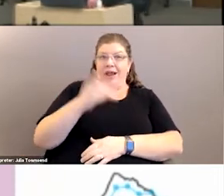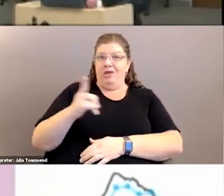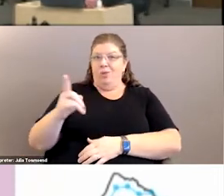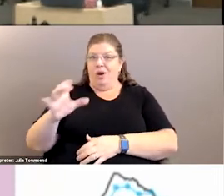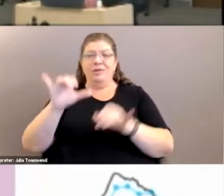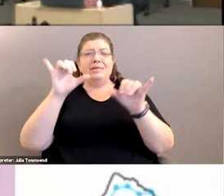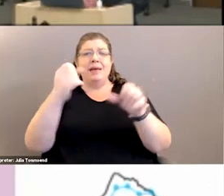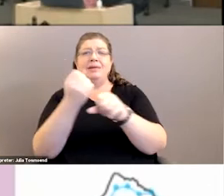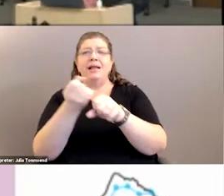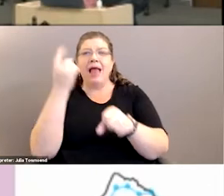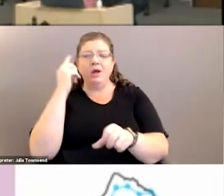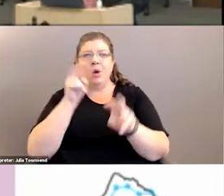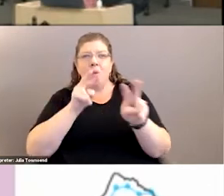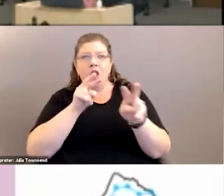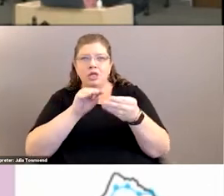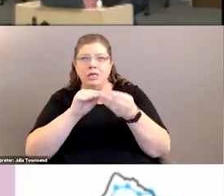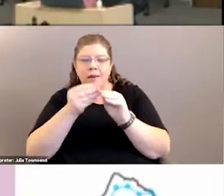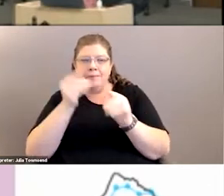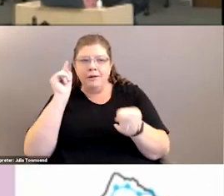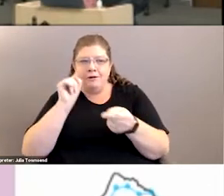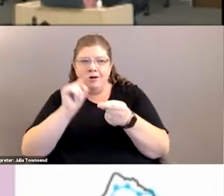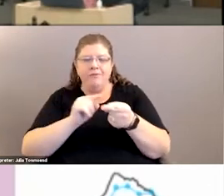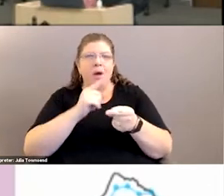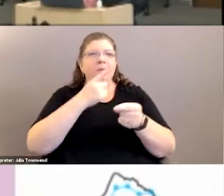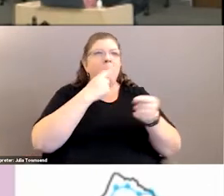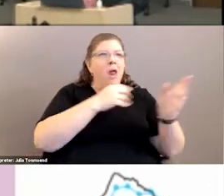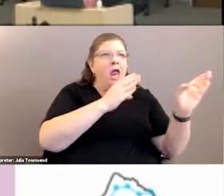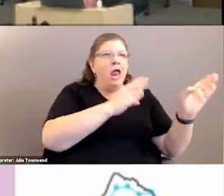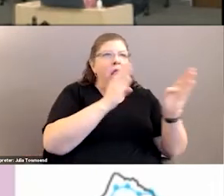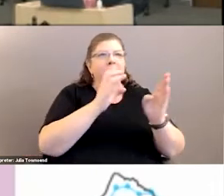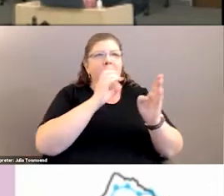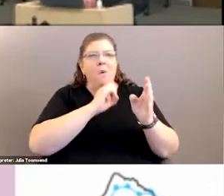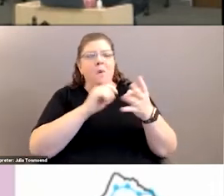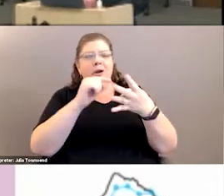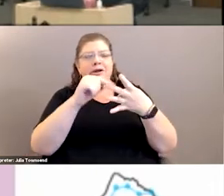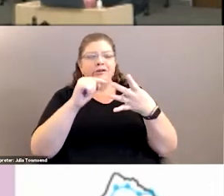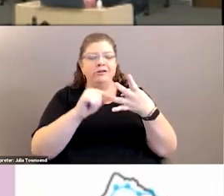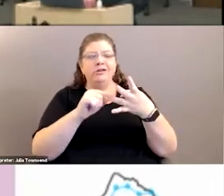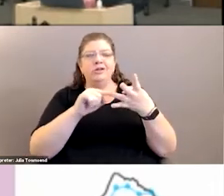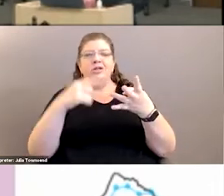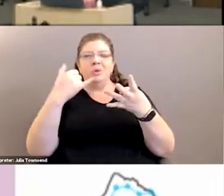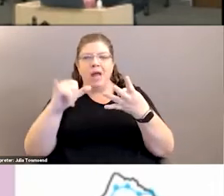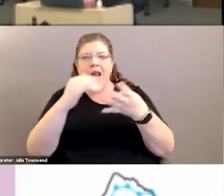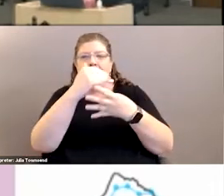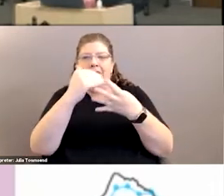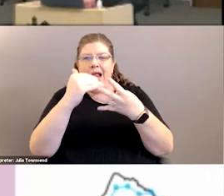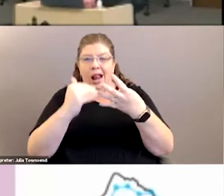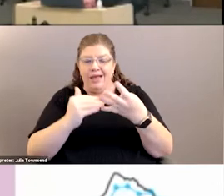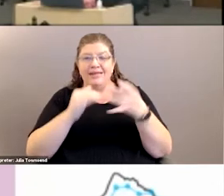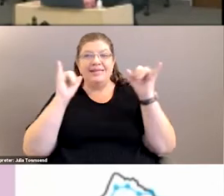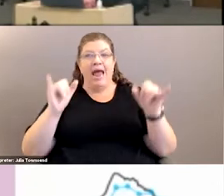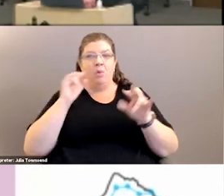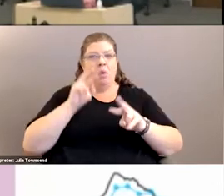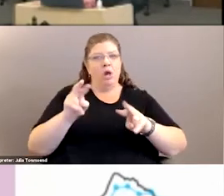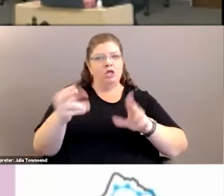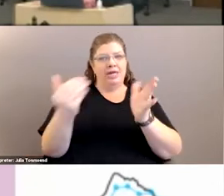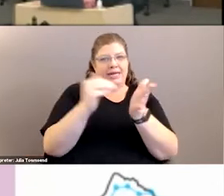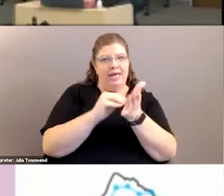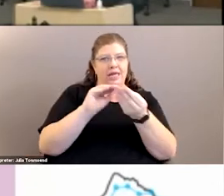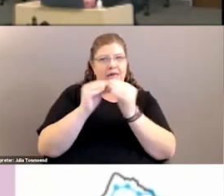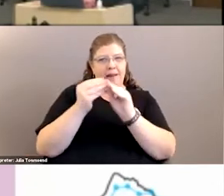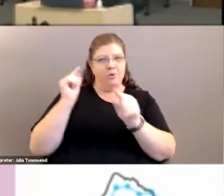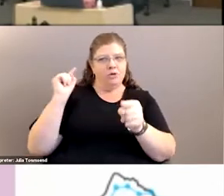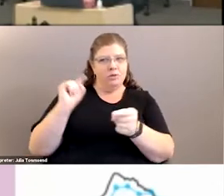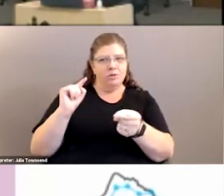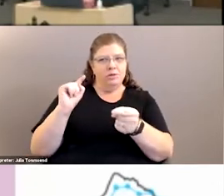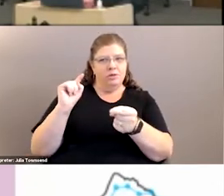were wanting to go from red to orange to yellow we're watching that again and getting closer